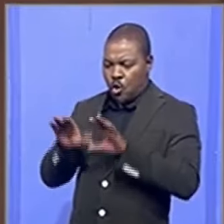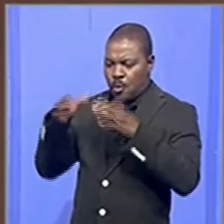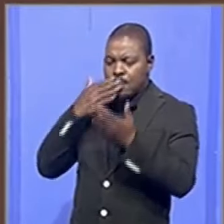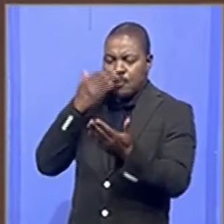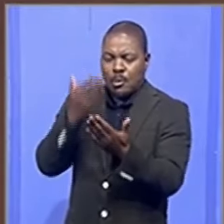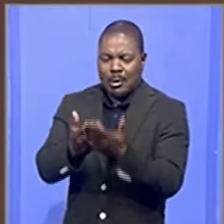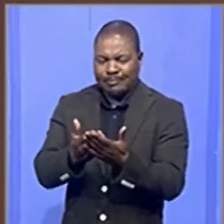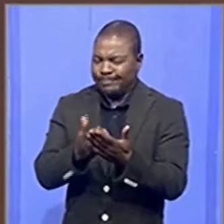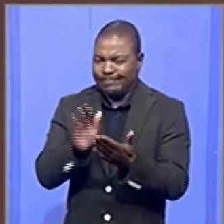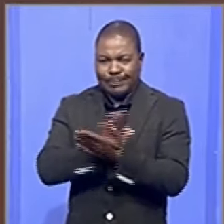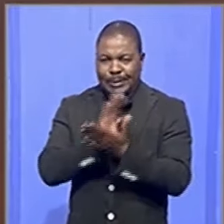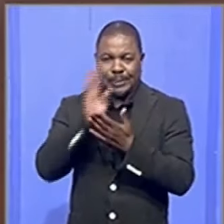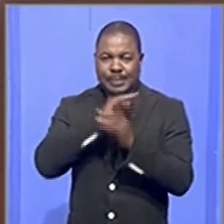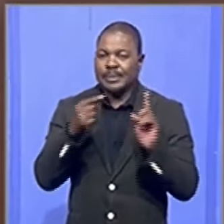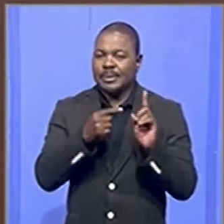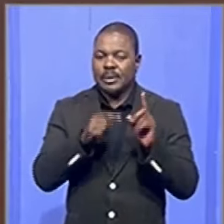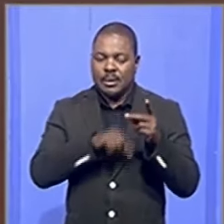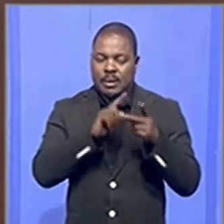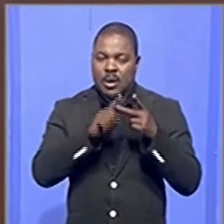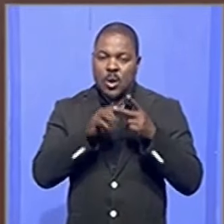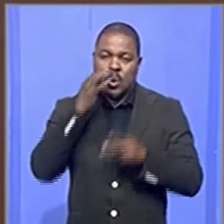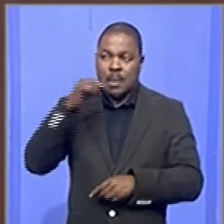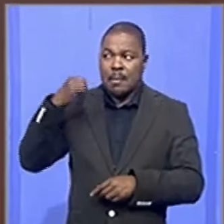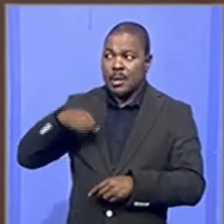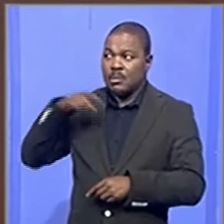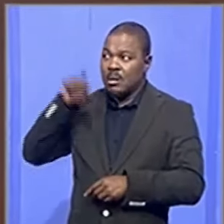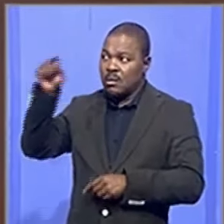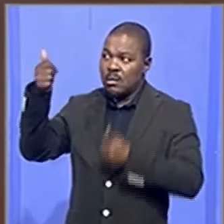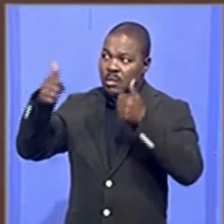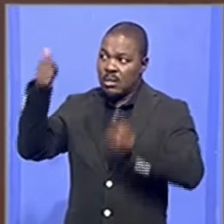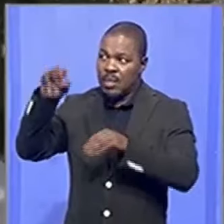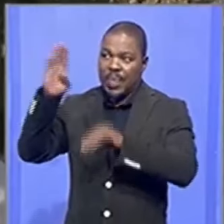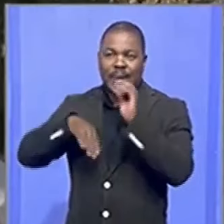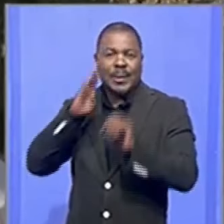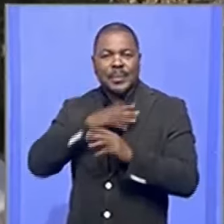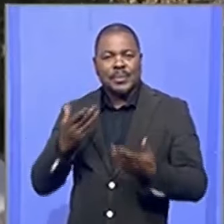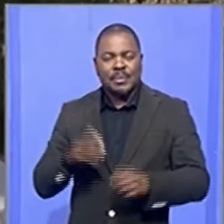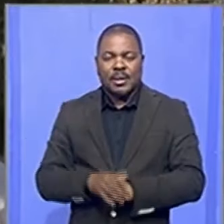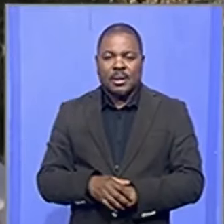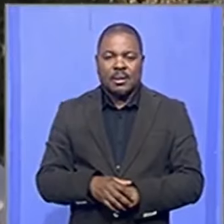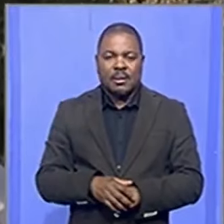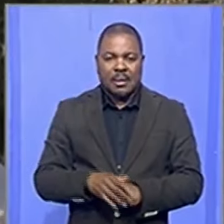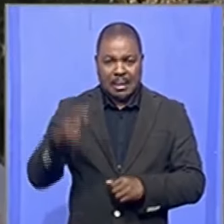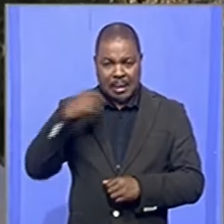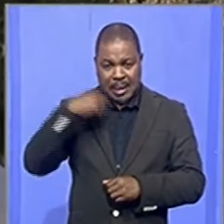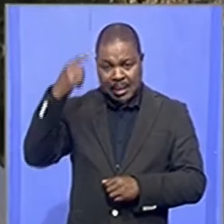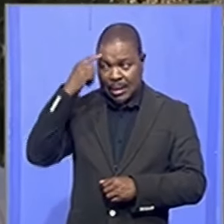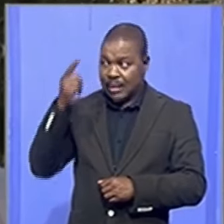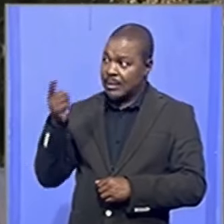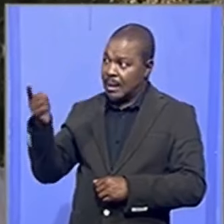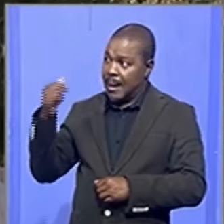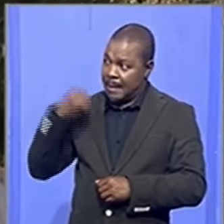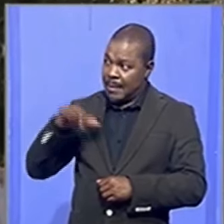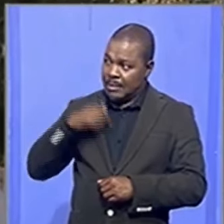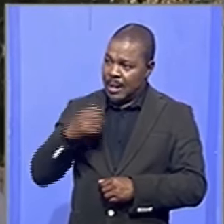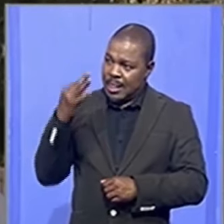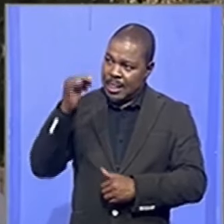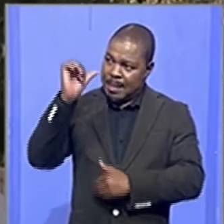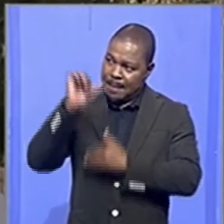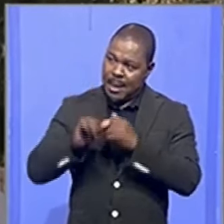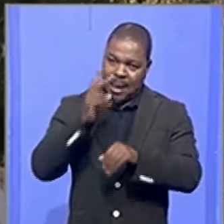fa go sa tsewa kgato e maleba kgatlhanong le masepala. I don't think for them to give the municipality another 3 months to deal with